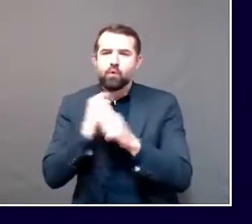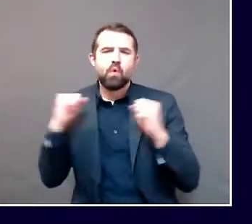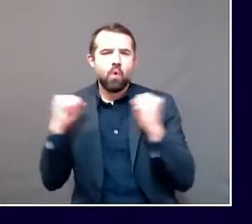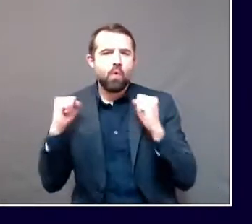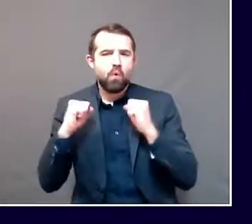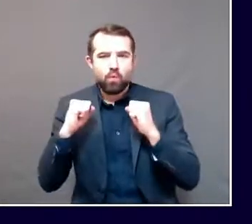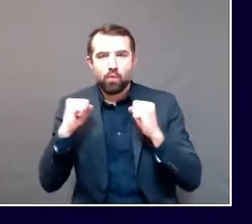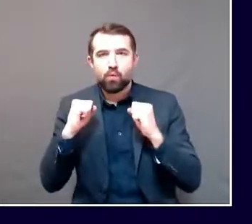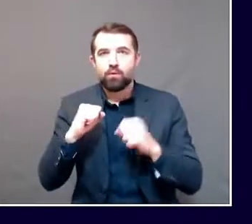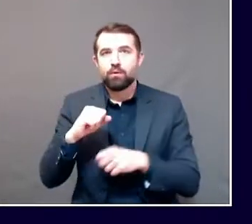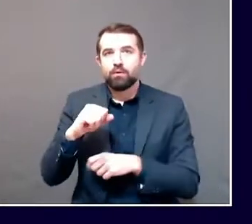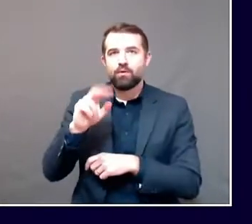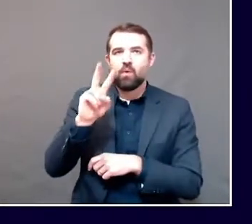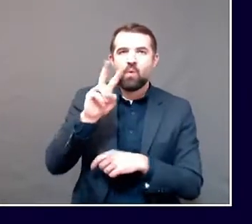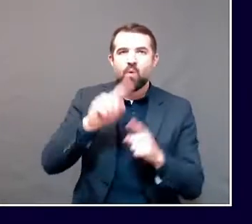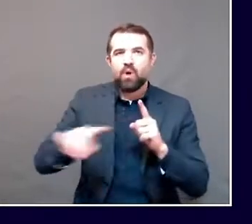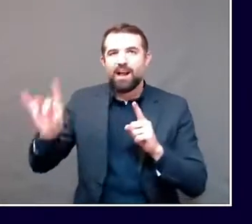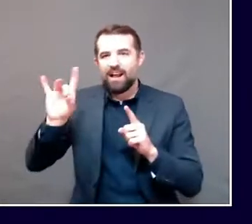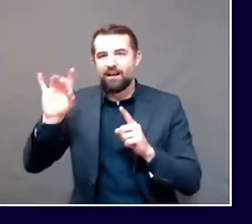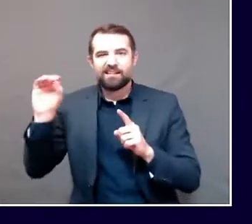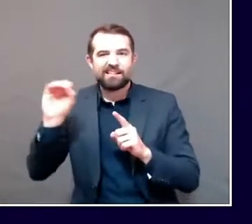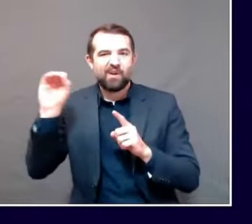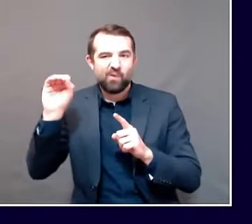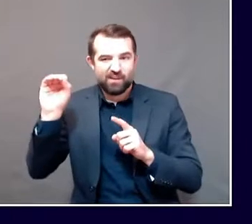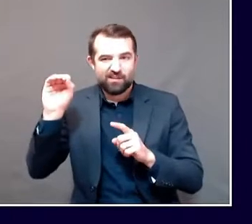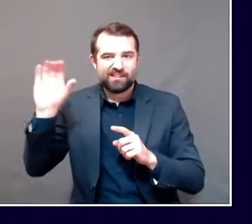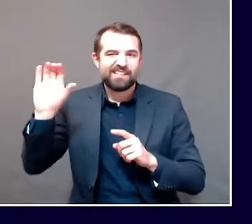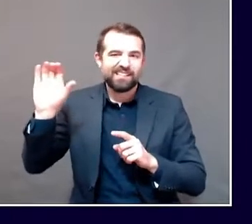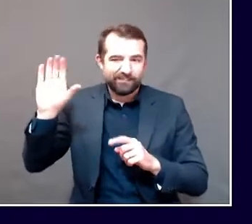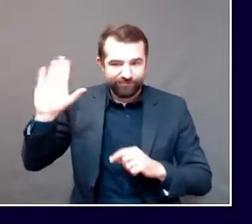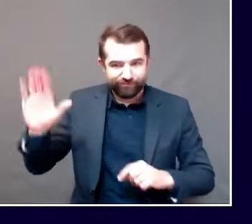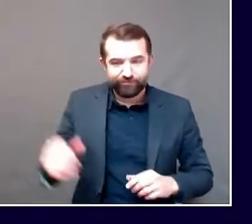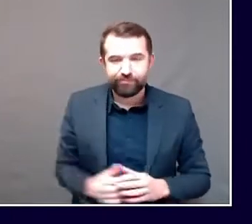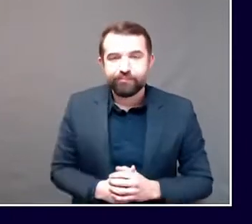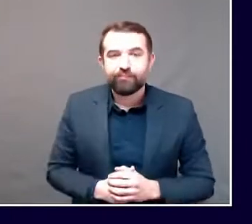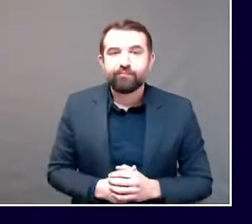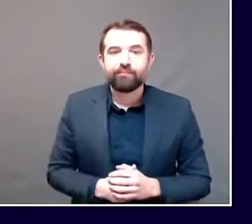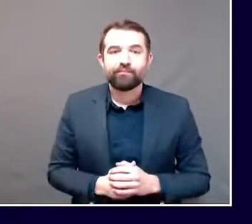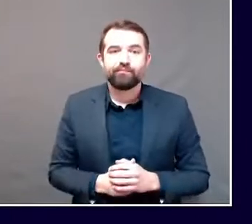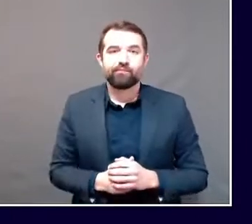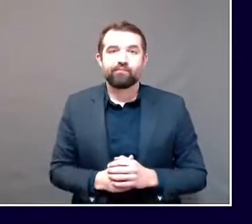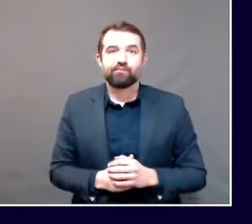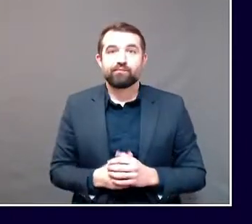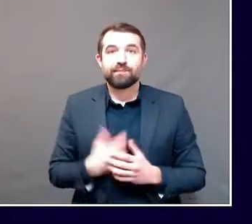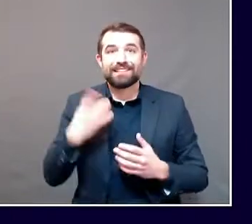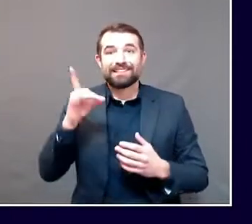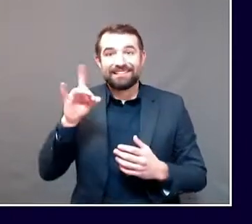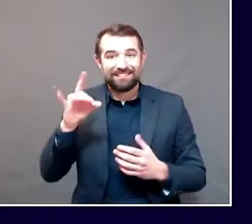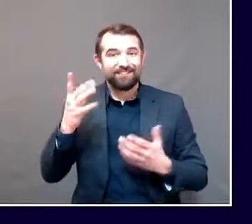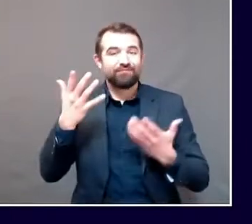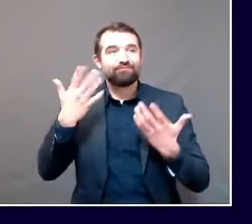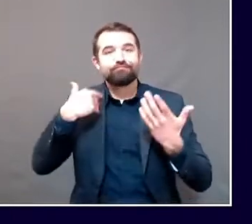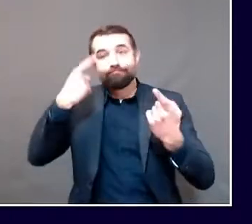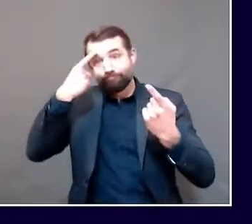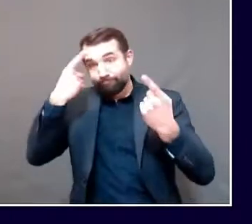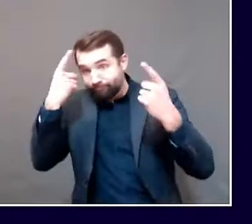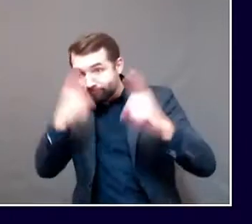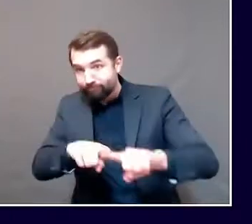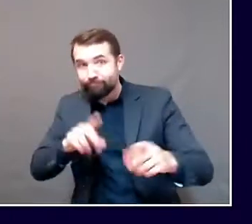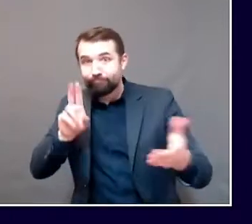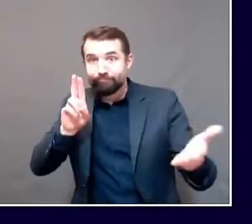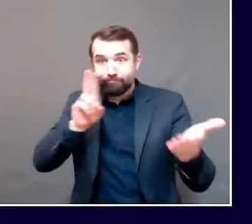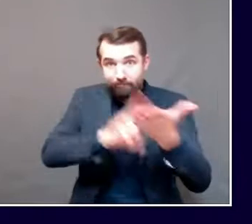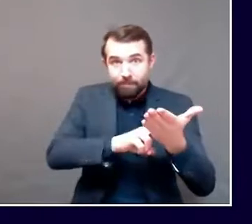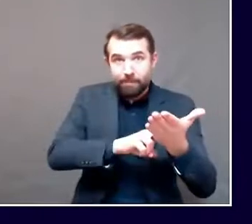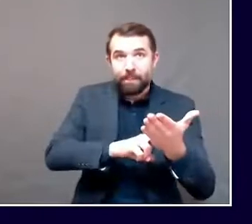The manufacturer, AstraZeneca, struck a deal for at least 3 billion doses across the globe,